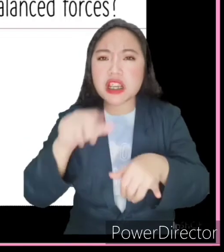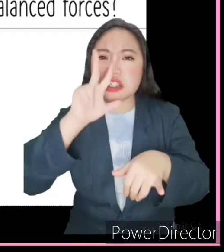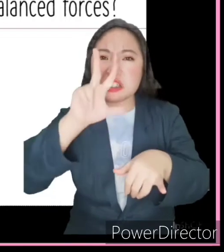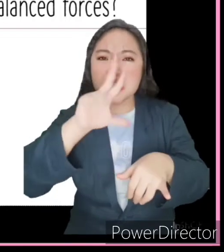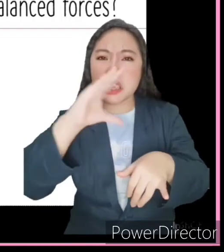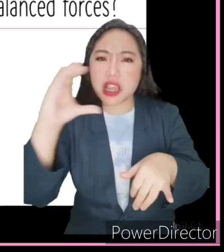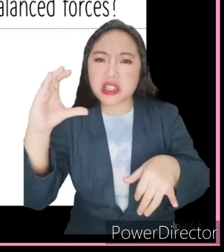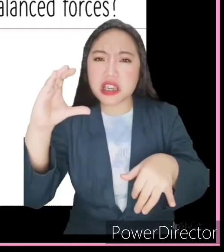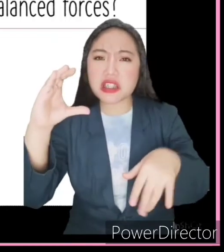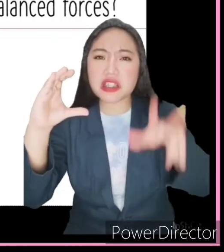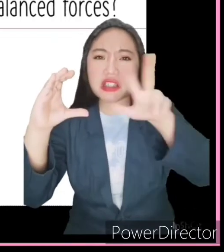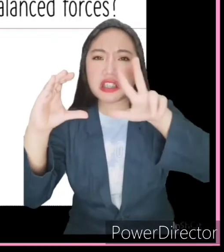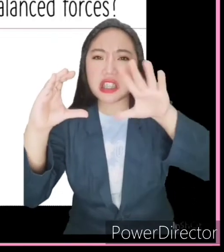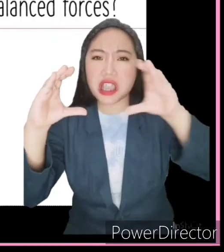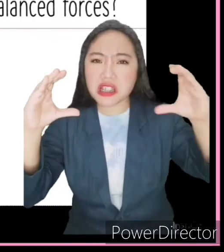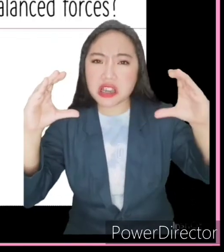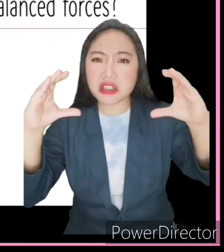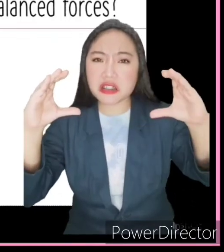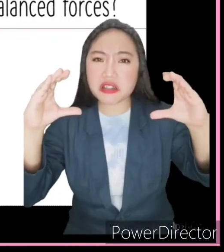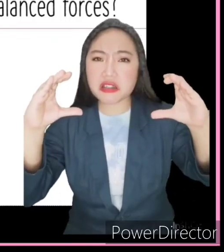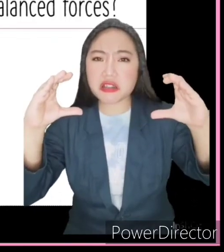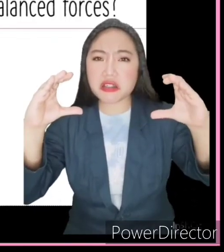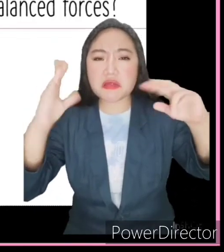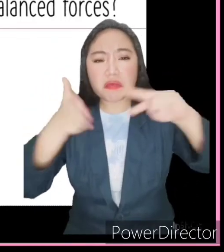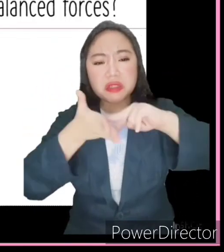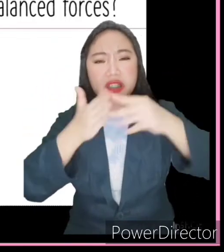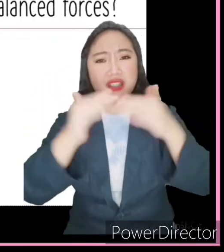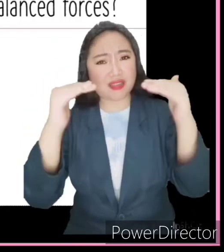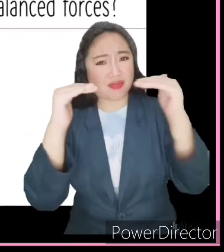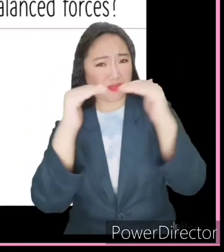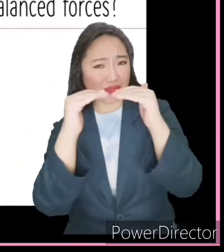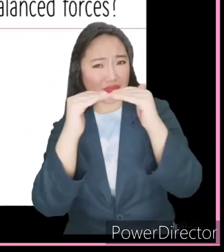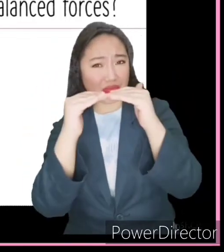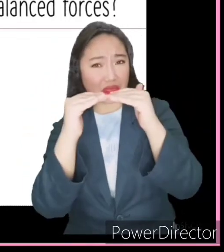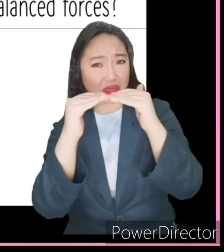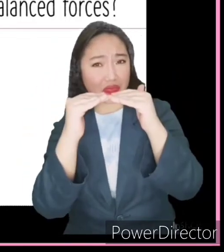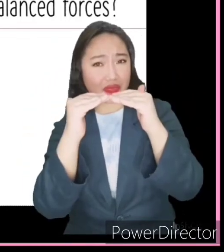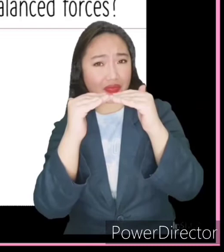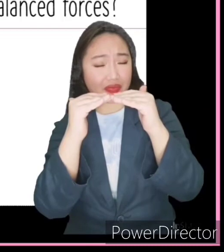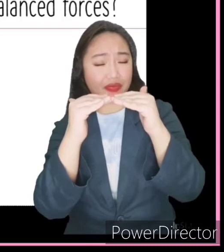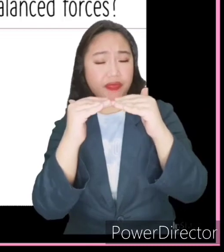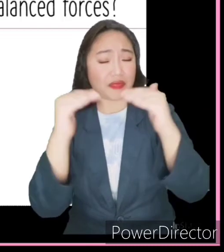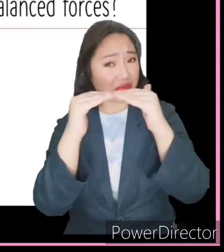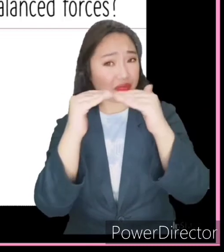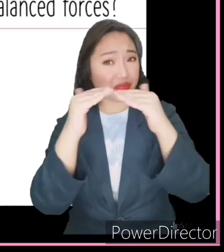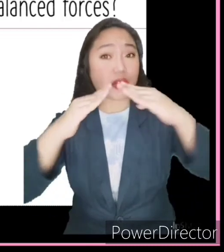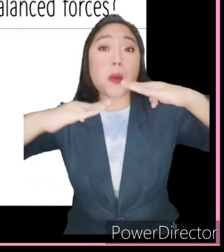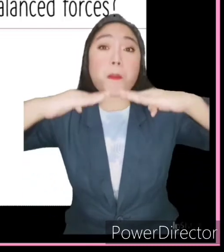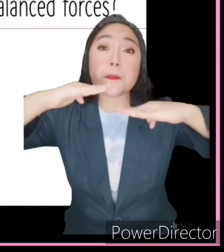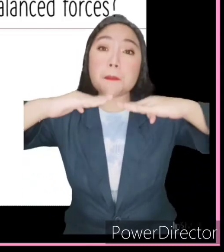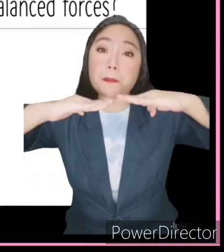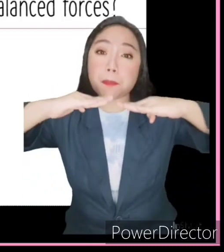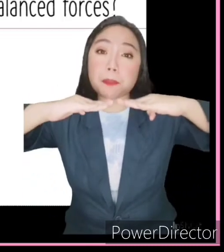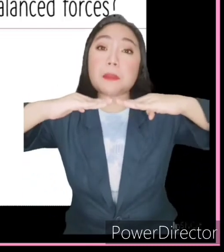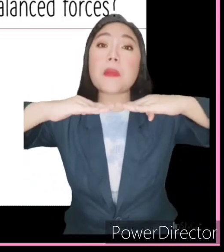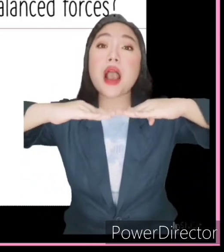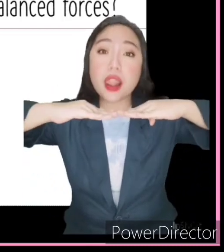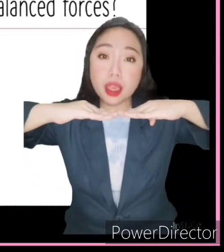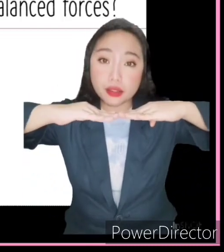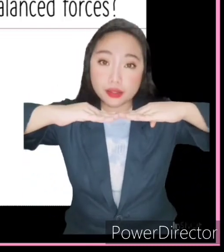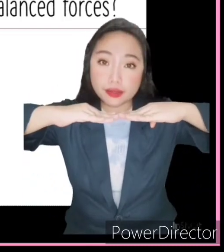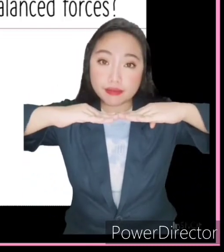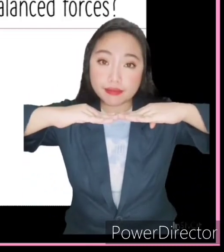on the left and the team on the right both exerts an equal force, which is 300 newton. Then that means that's